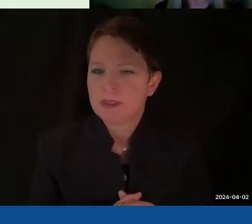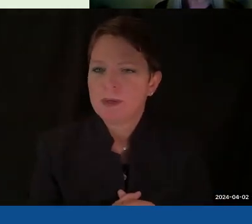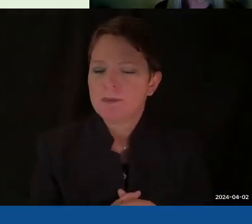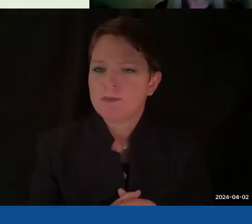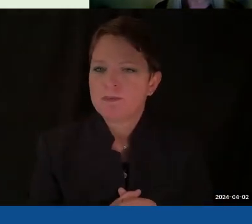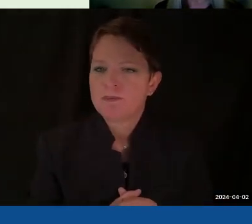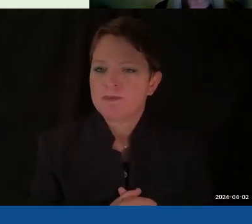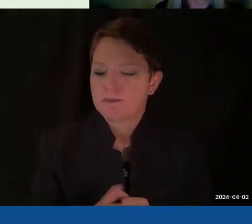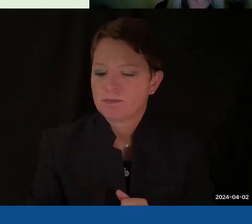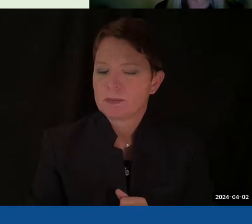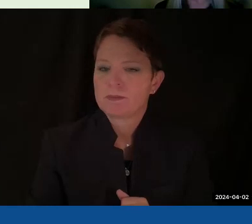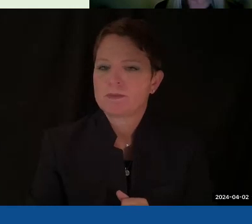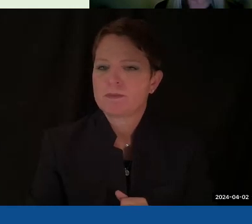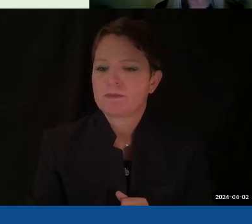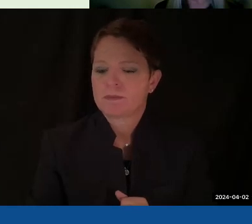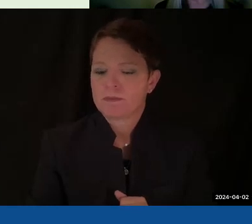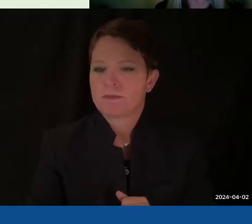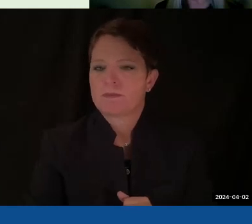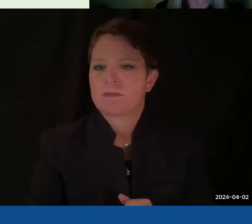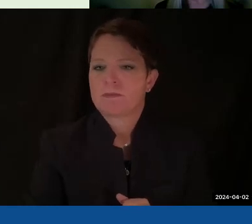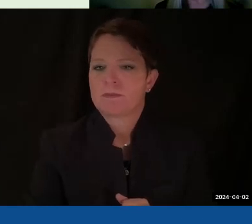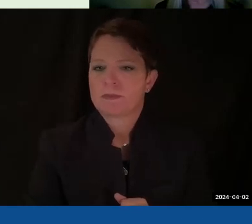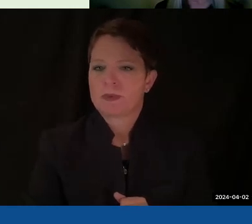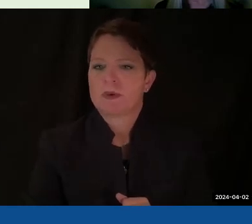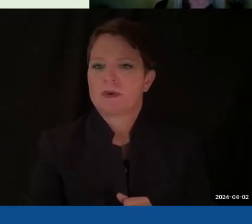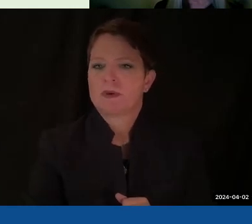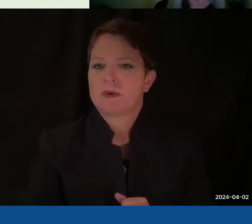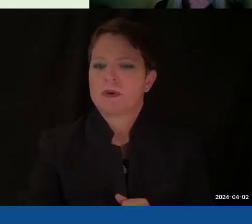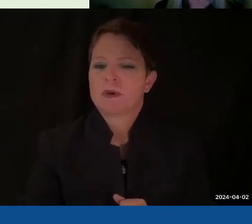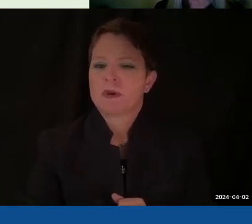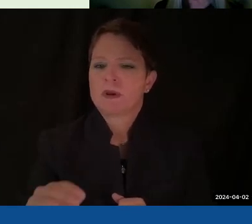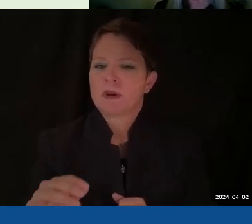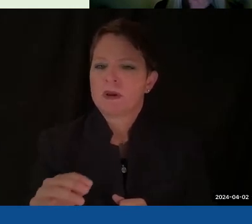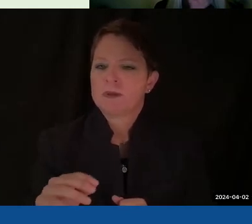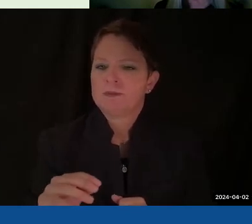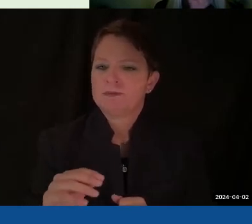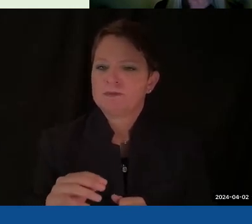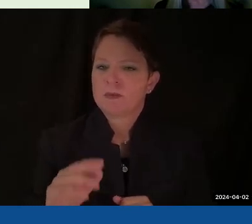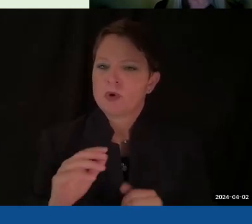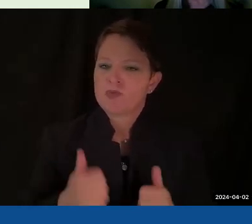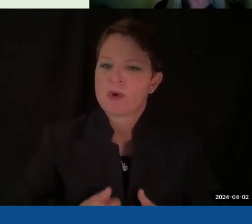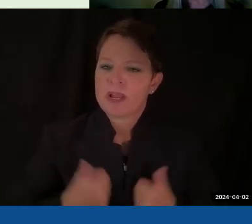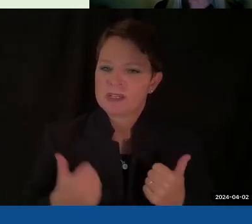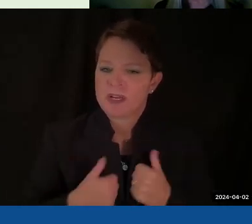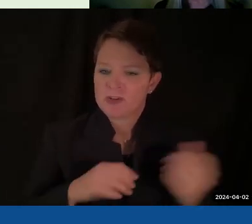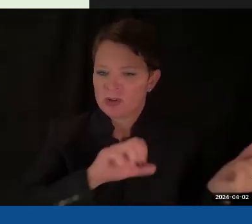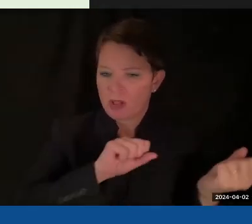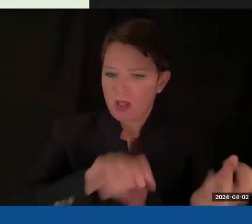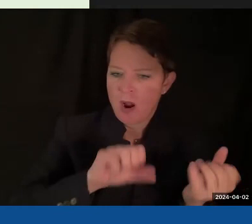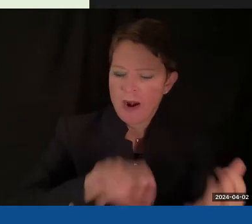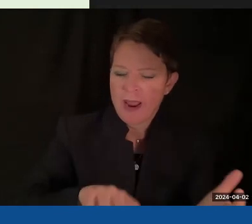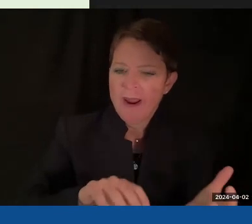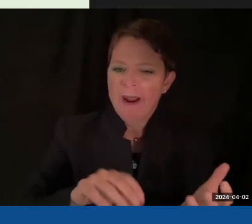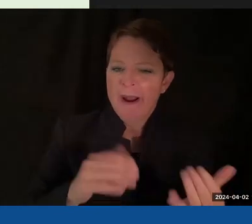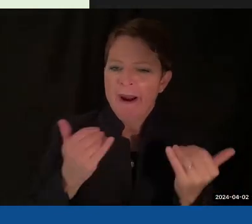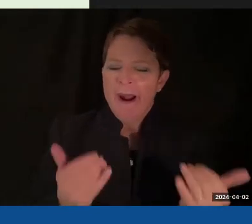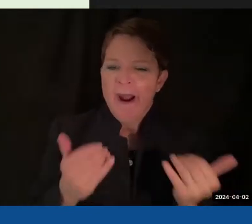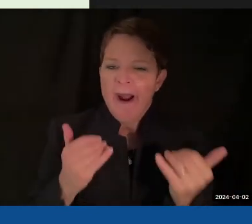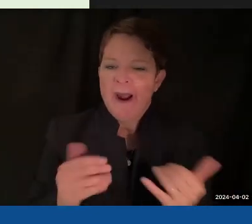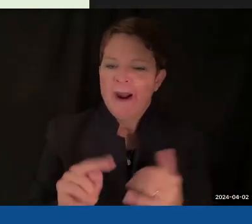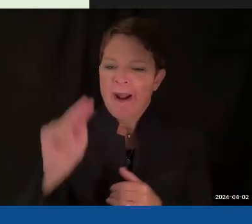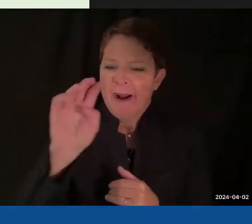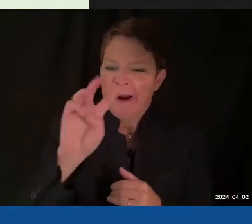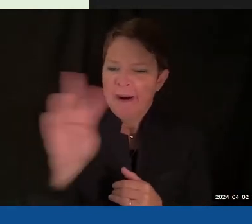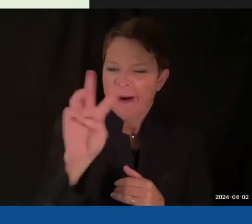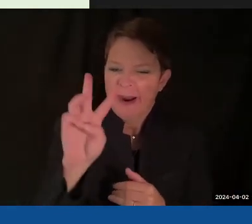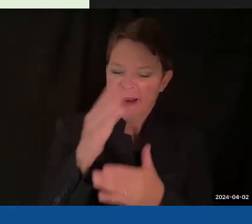Yeah, sure. So I think there was a question about just how residential loading would work, and loading right now is basically towards the